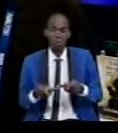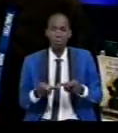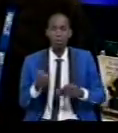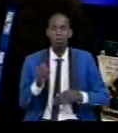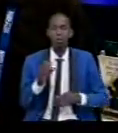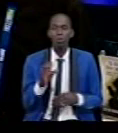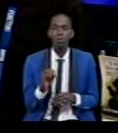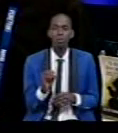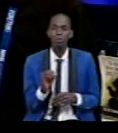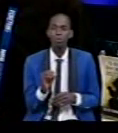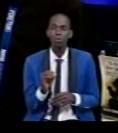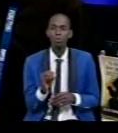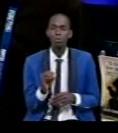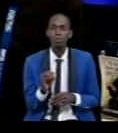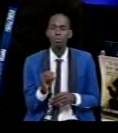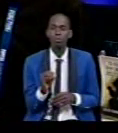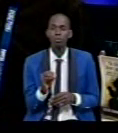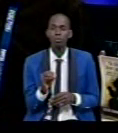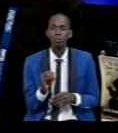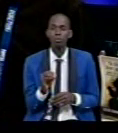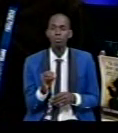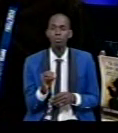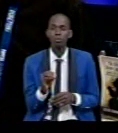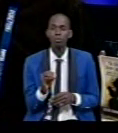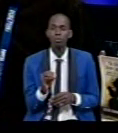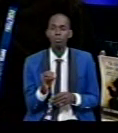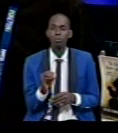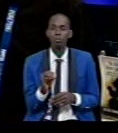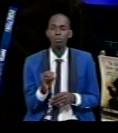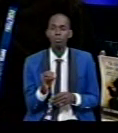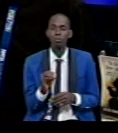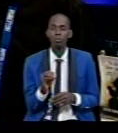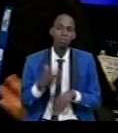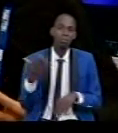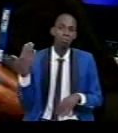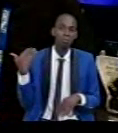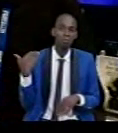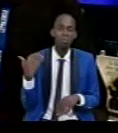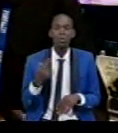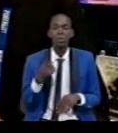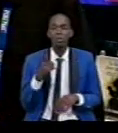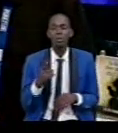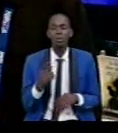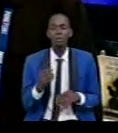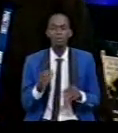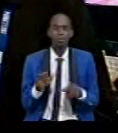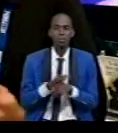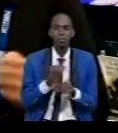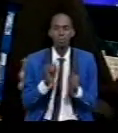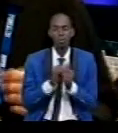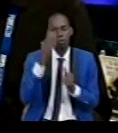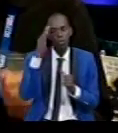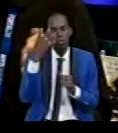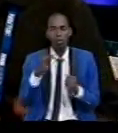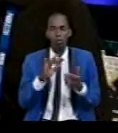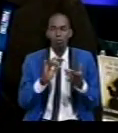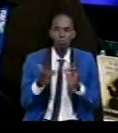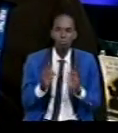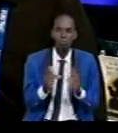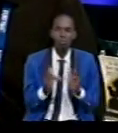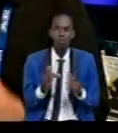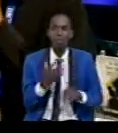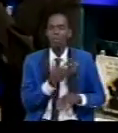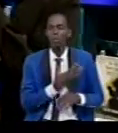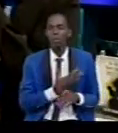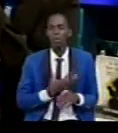ever since I was, you know, in early, you know, school years, early teens, I always had a love for technology. I was taking things apart and putting things